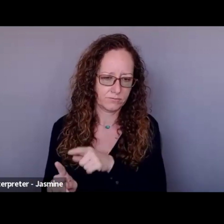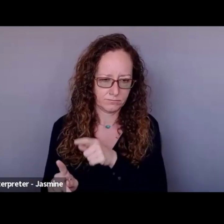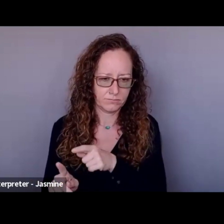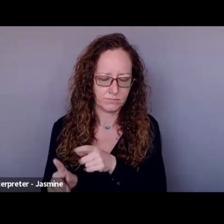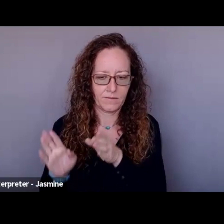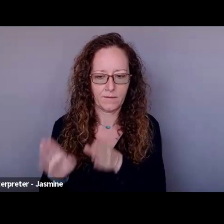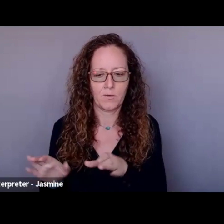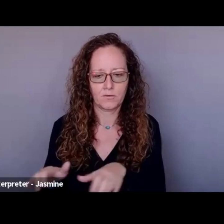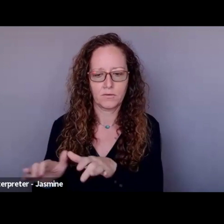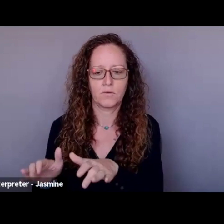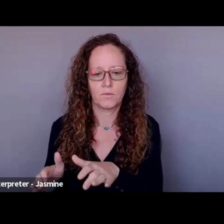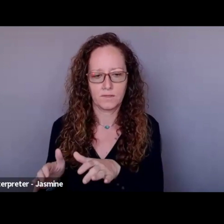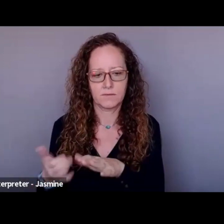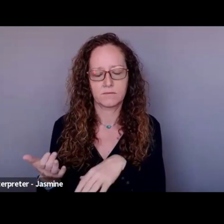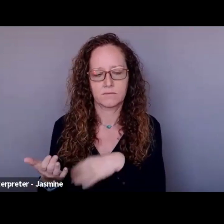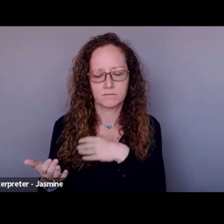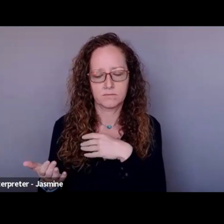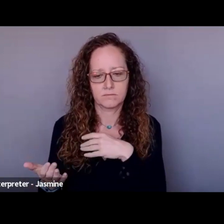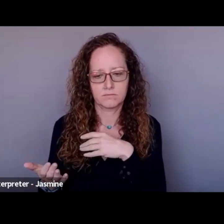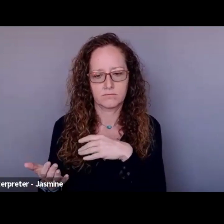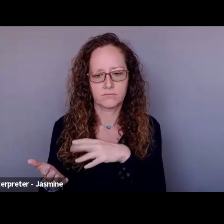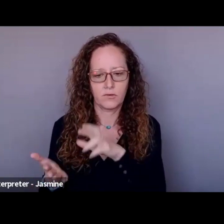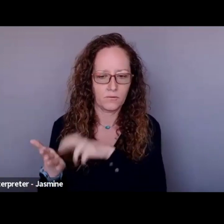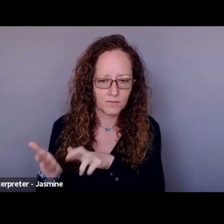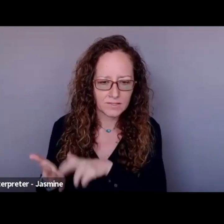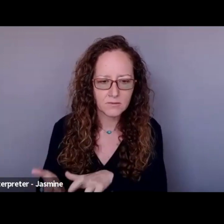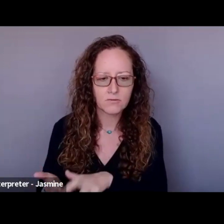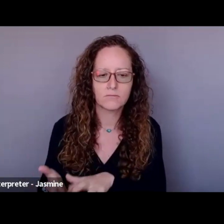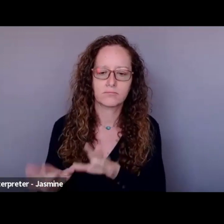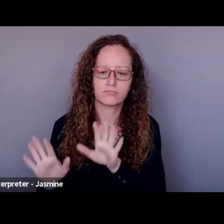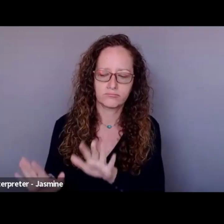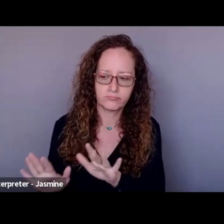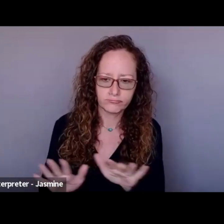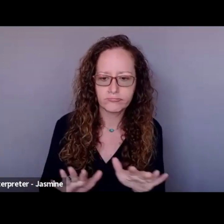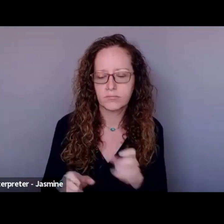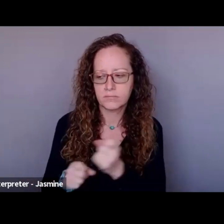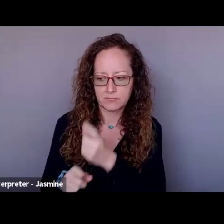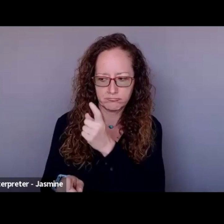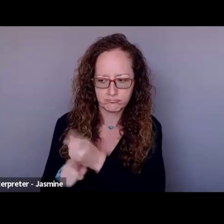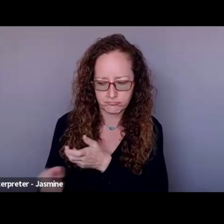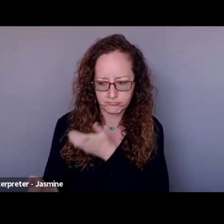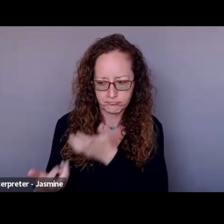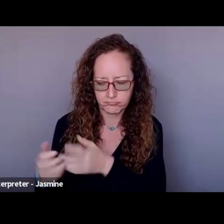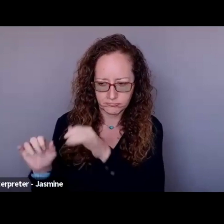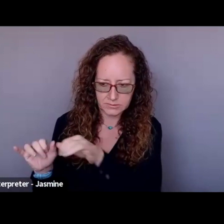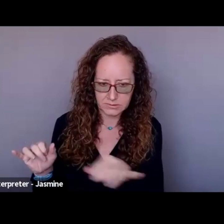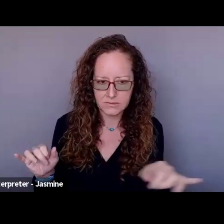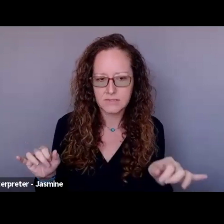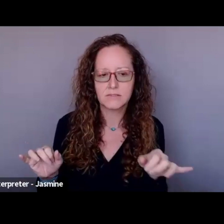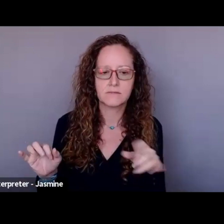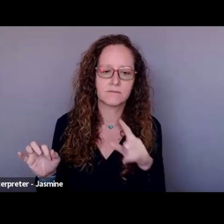would do the research to make sure that things are accurate and consistent when it comes